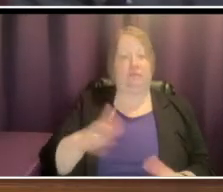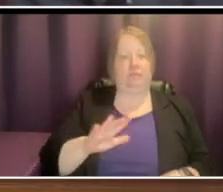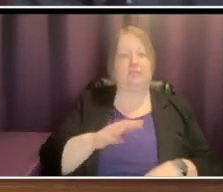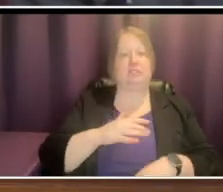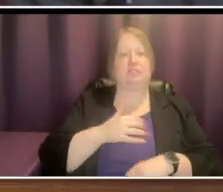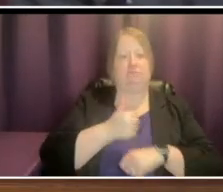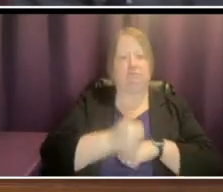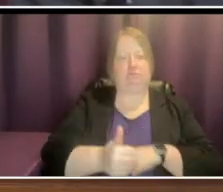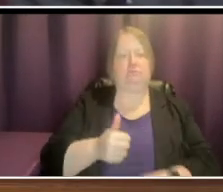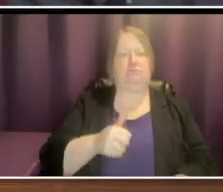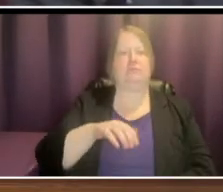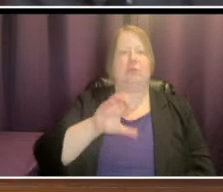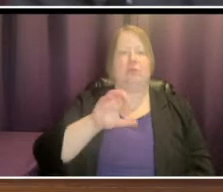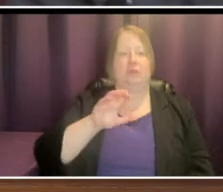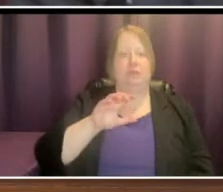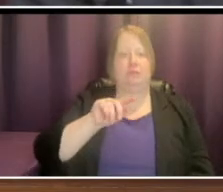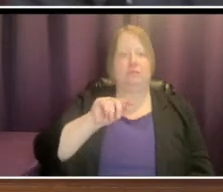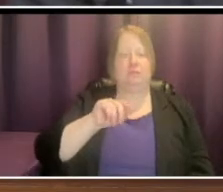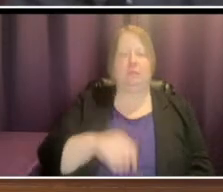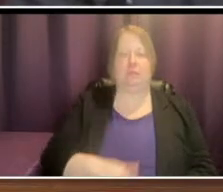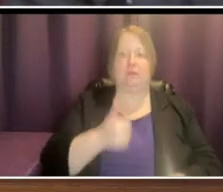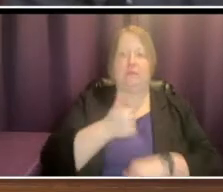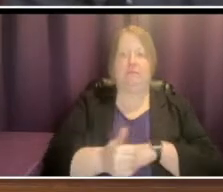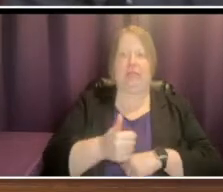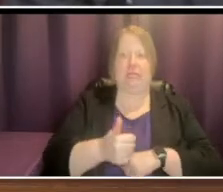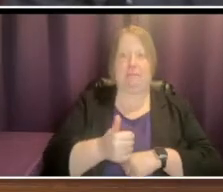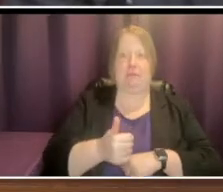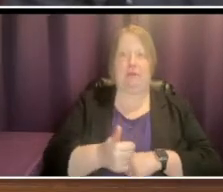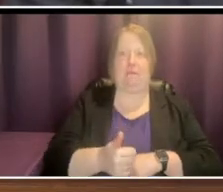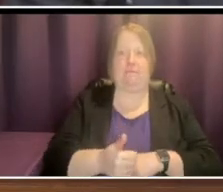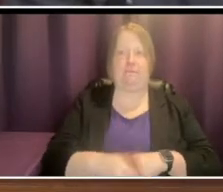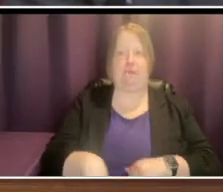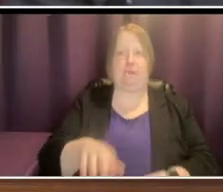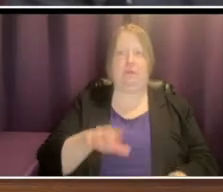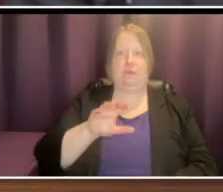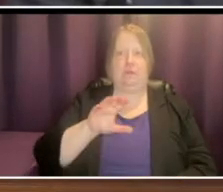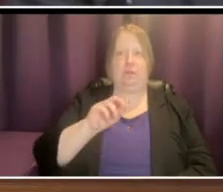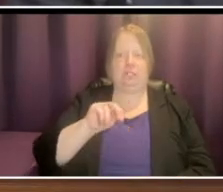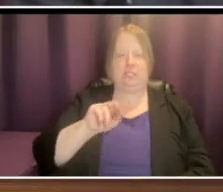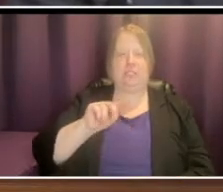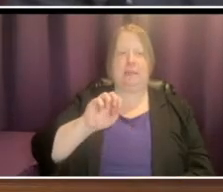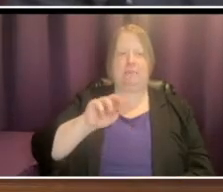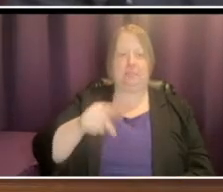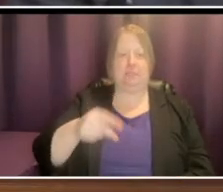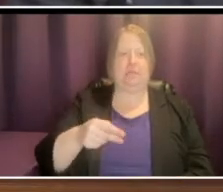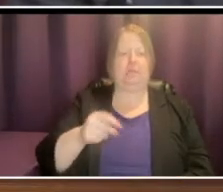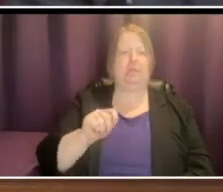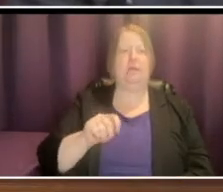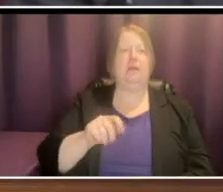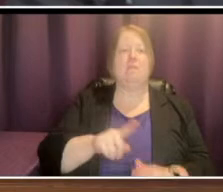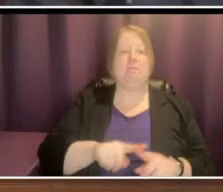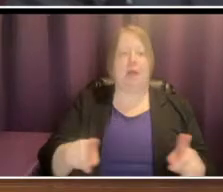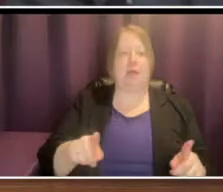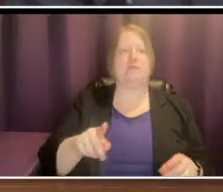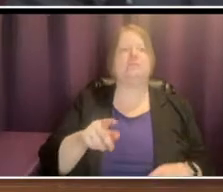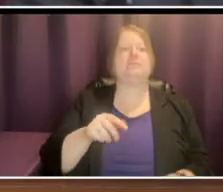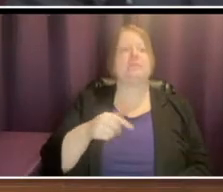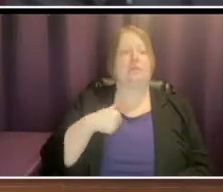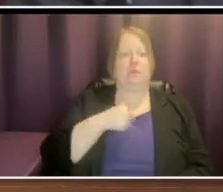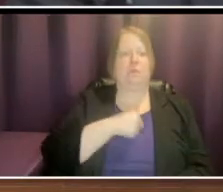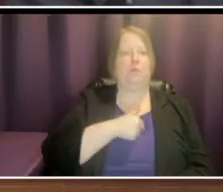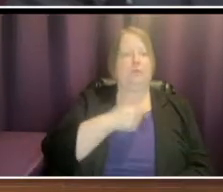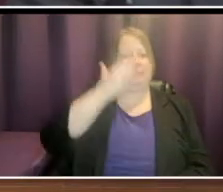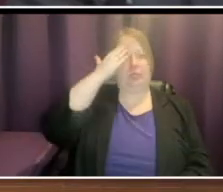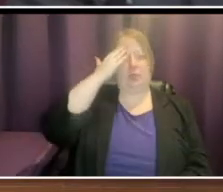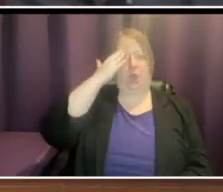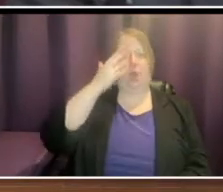awaiting sentencing. But the evidence indicates that Mr. Bannon had advanced knowledge of Mr. Trump's intent to declare